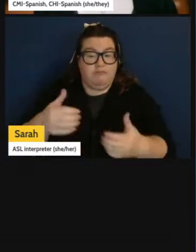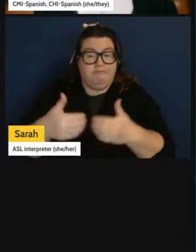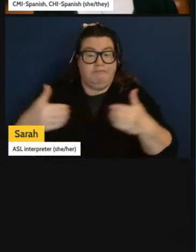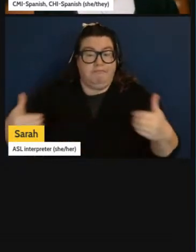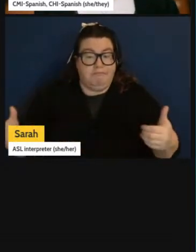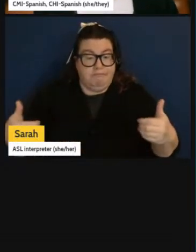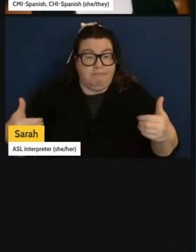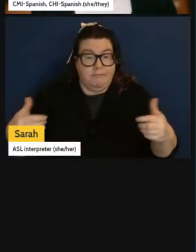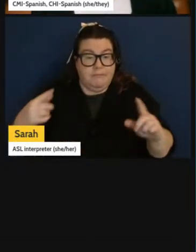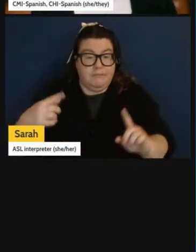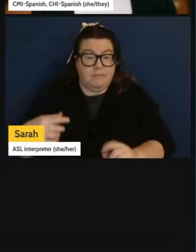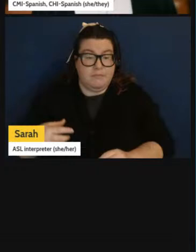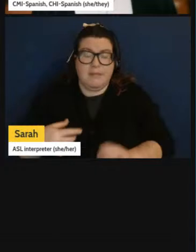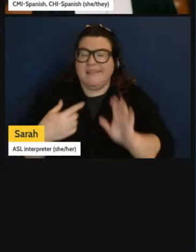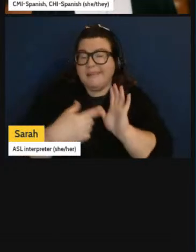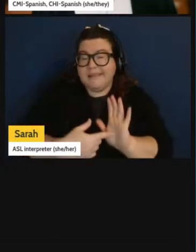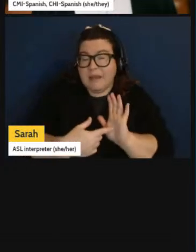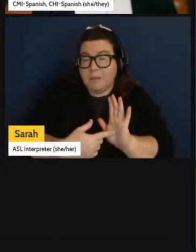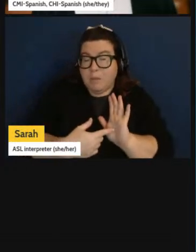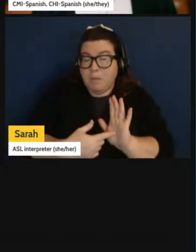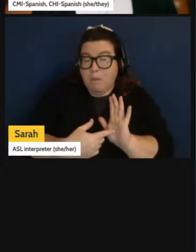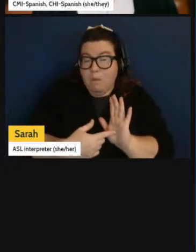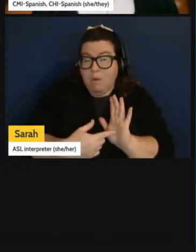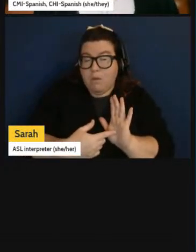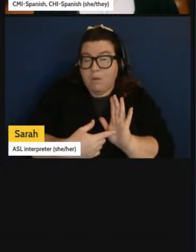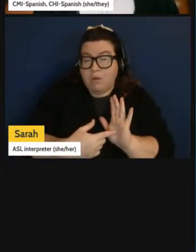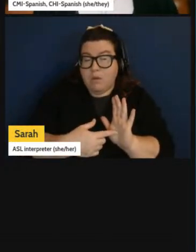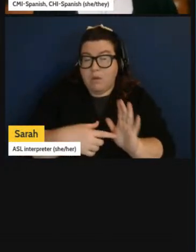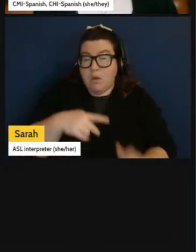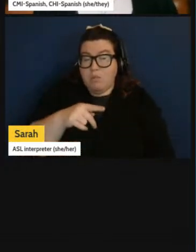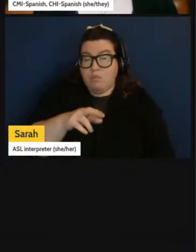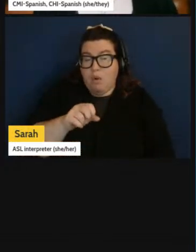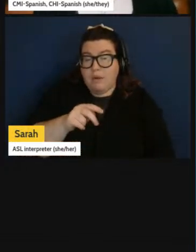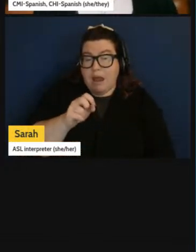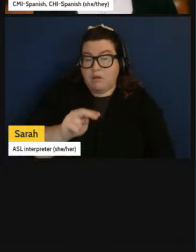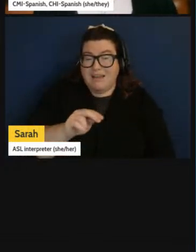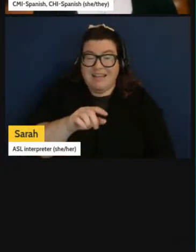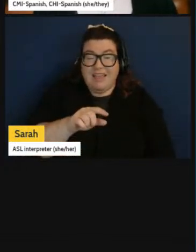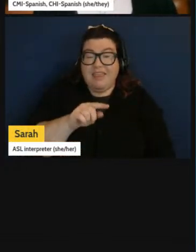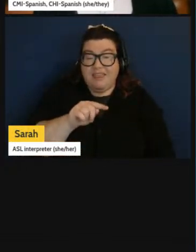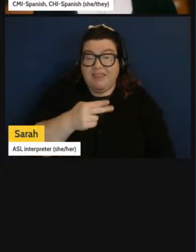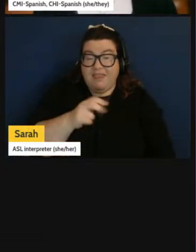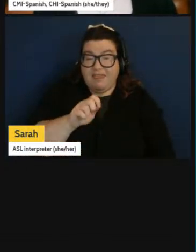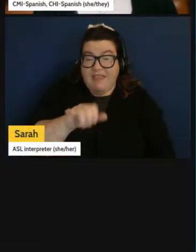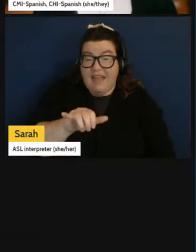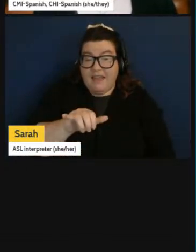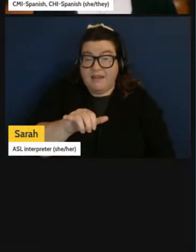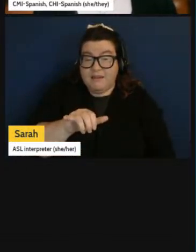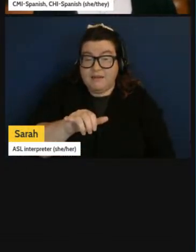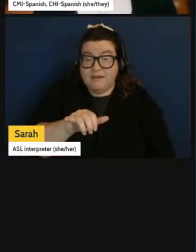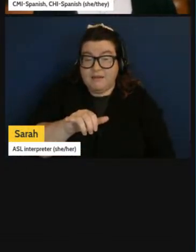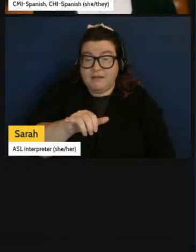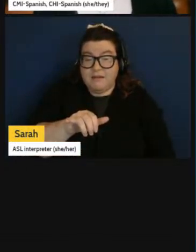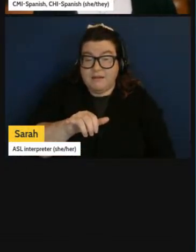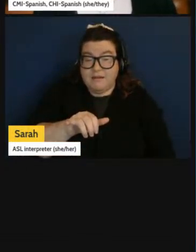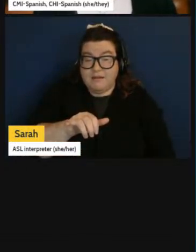So an example of one of these pronouns would be they. Okay.